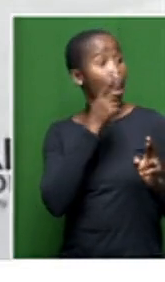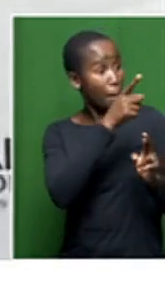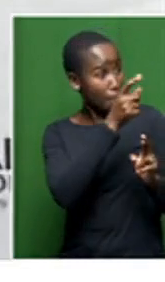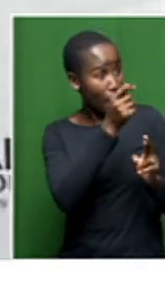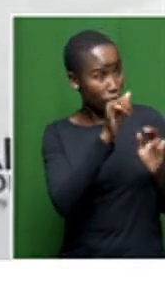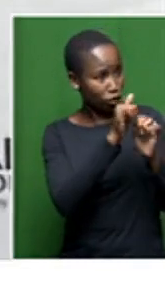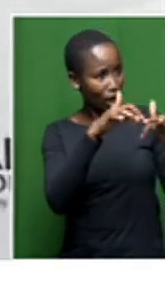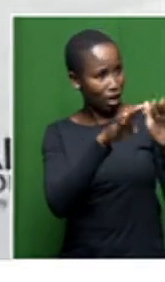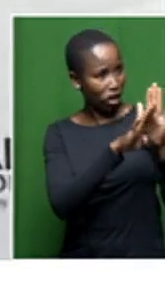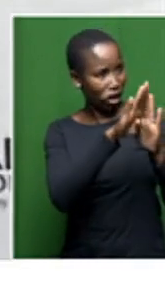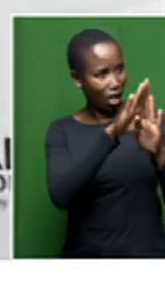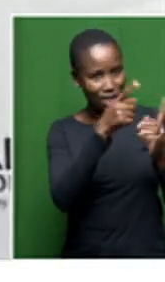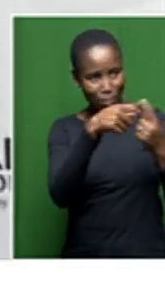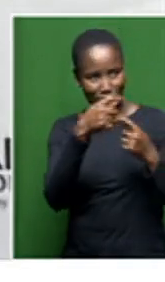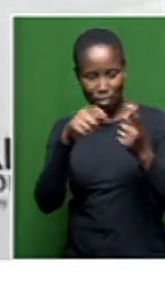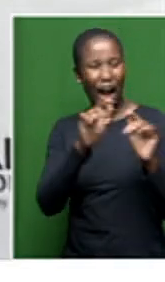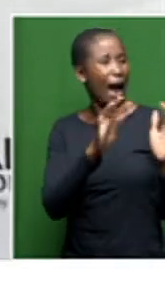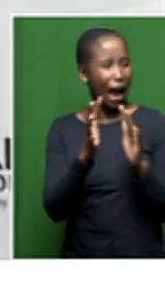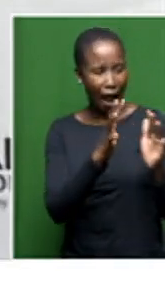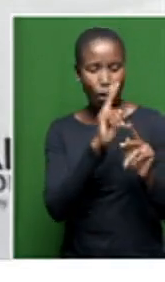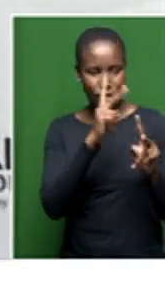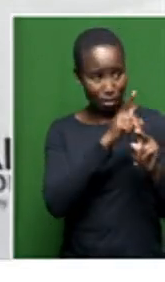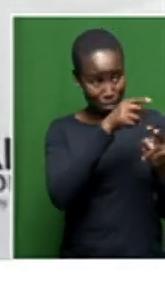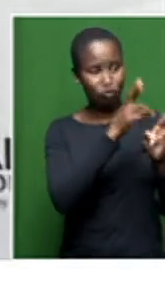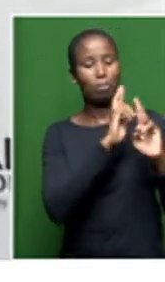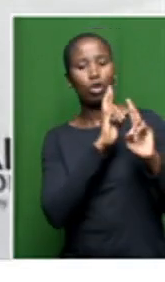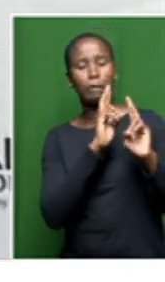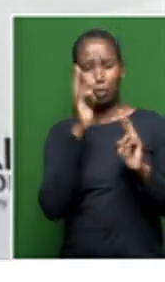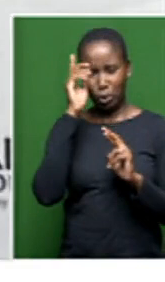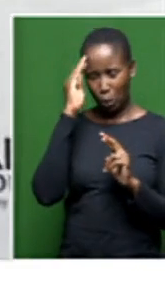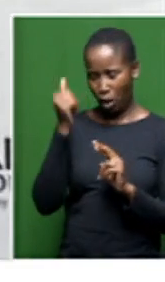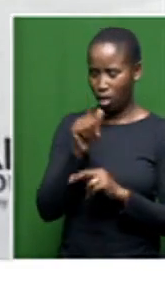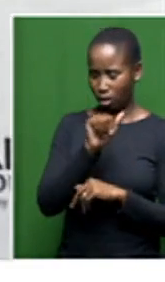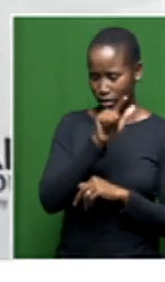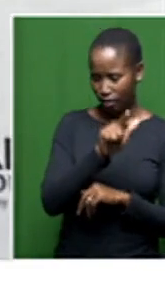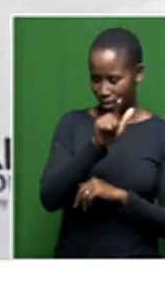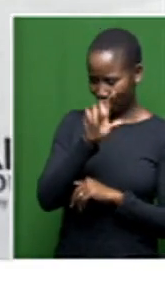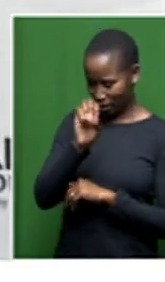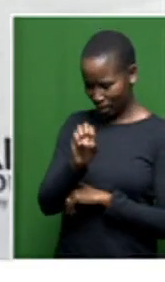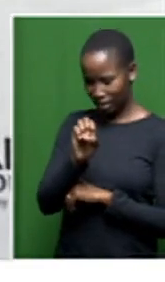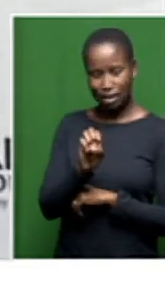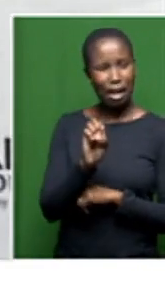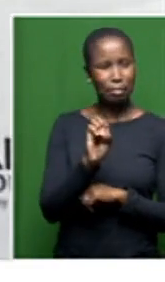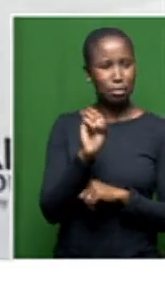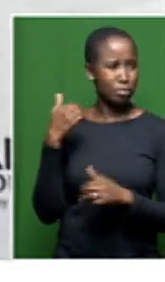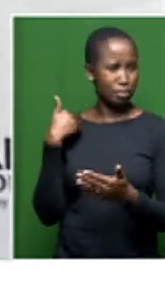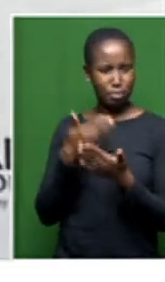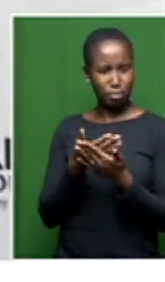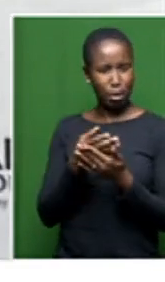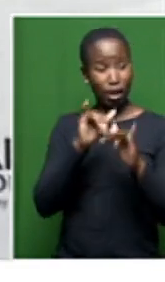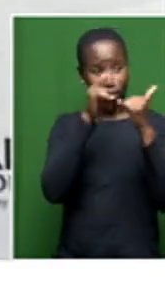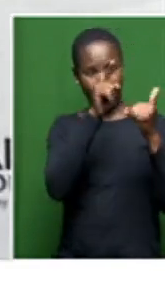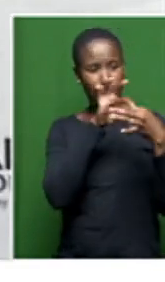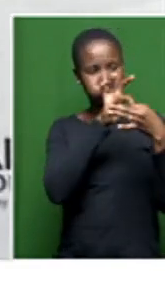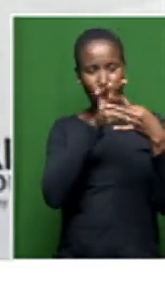much has been spent. So we know from the 770 or so that had been committed over the years